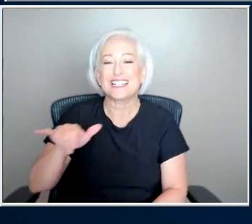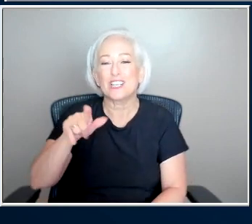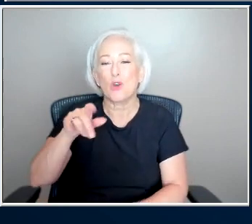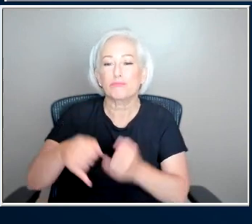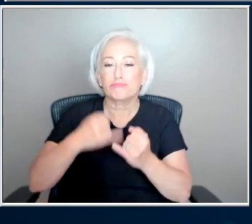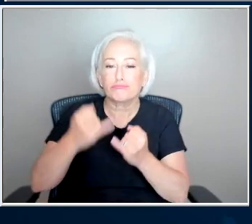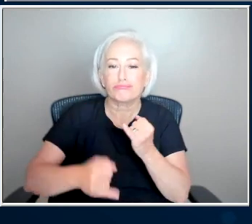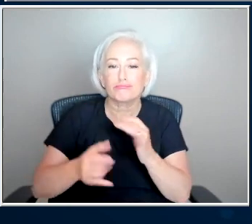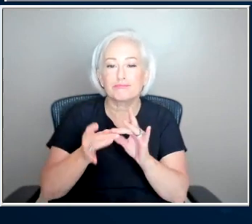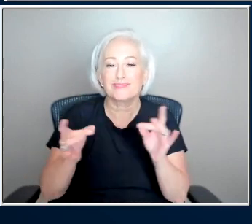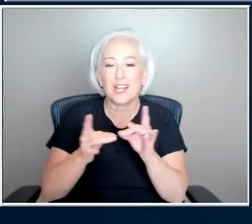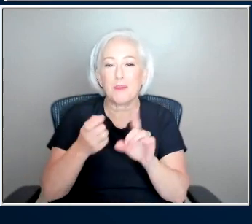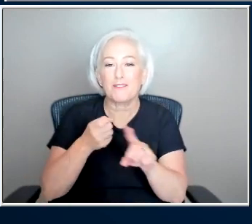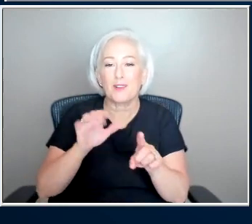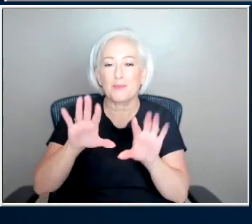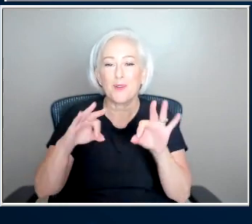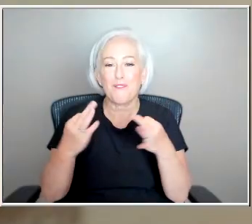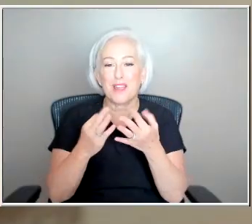family's story?